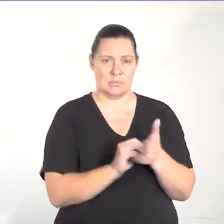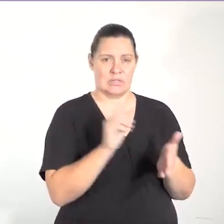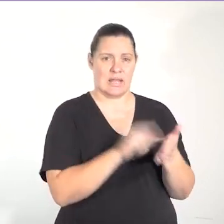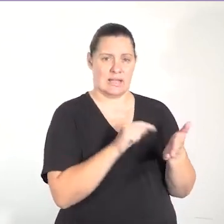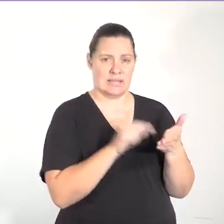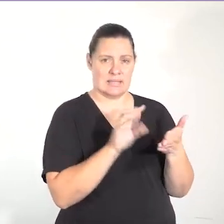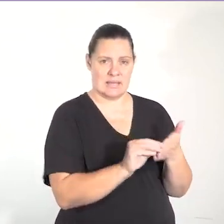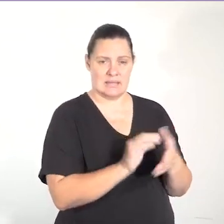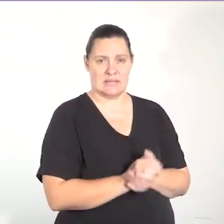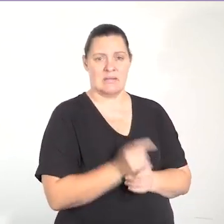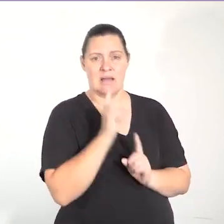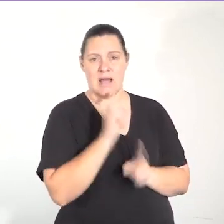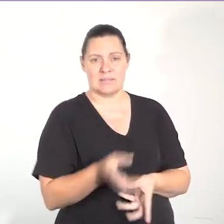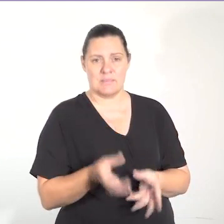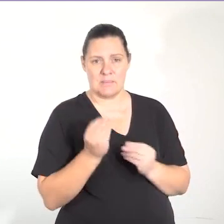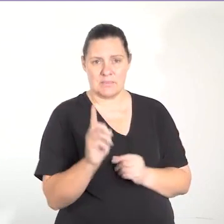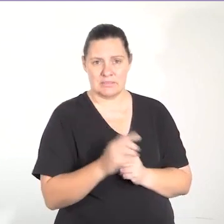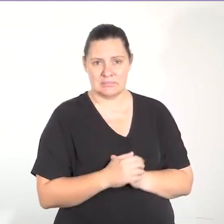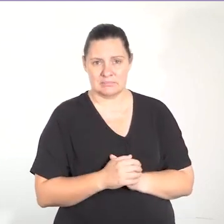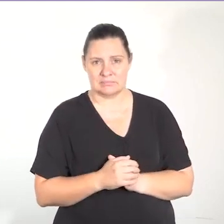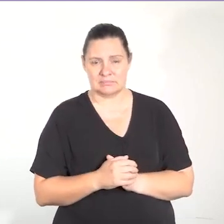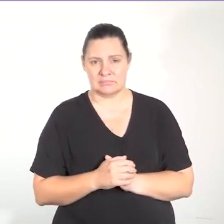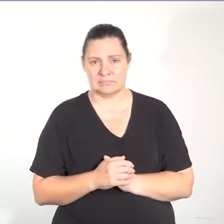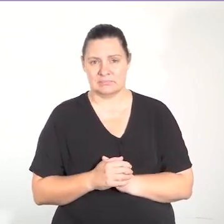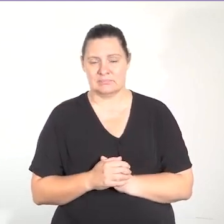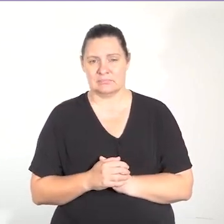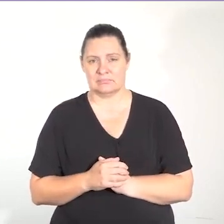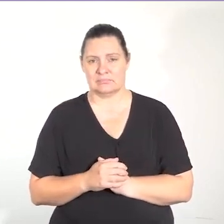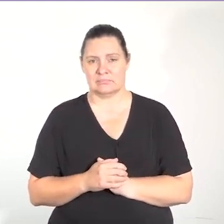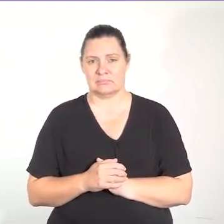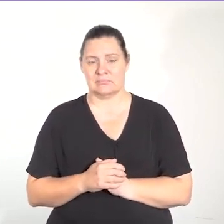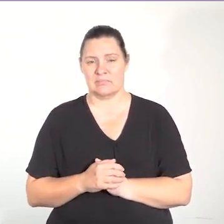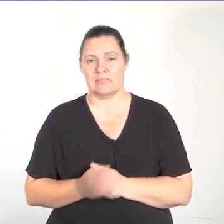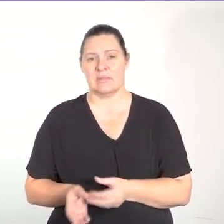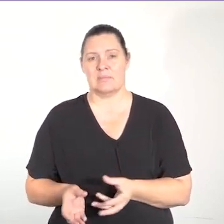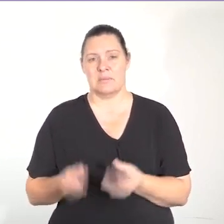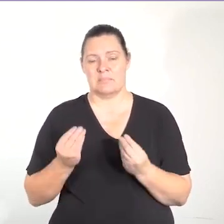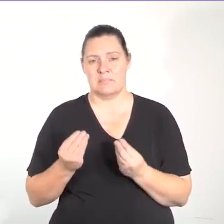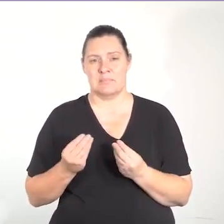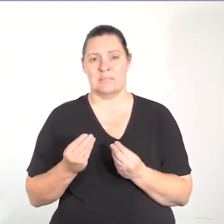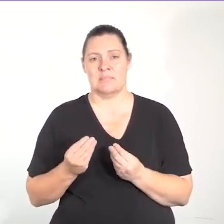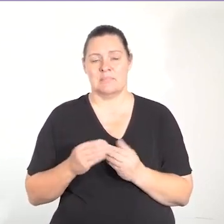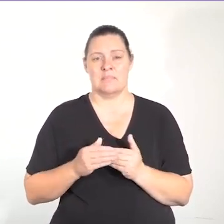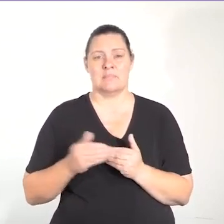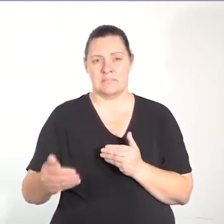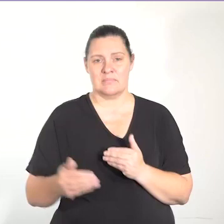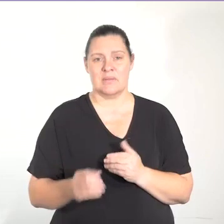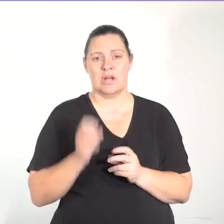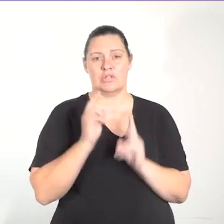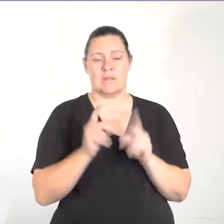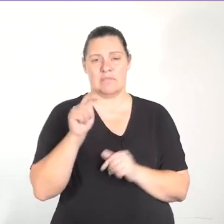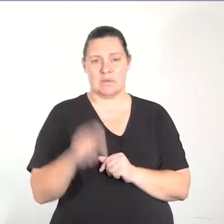punch that into your calculator, and what answer do you get? Yes, we are getting a distance